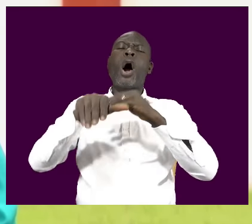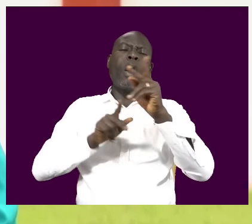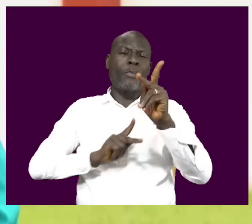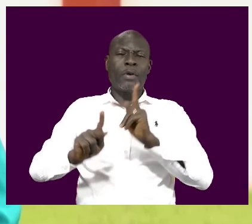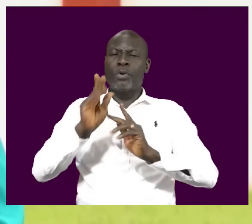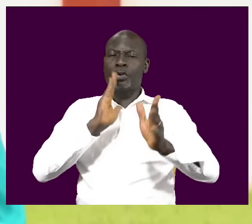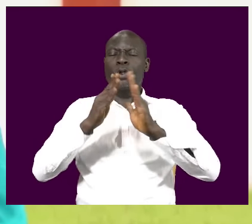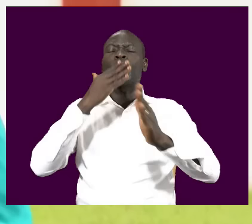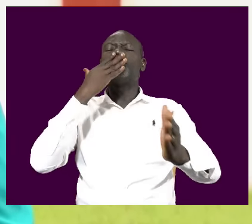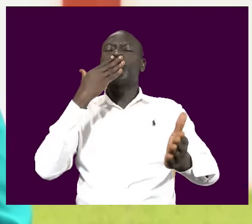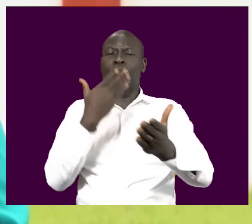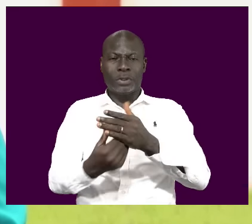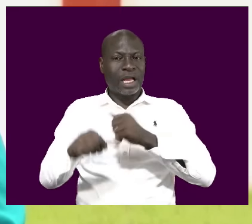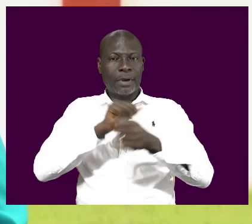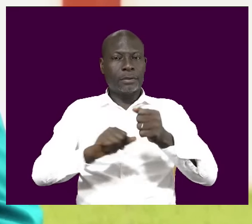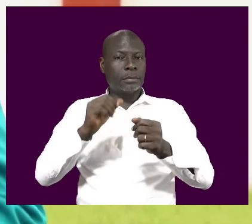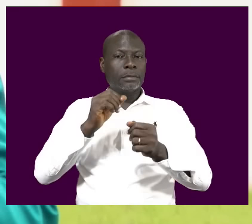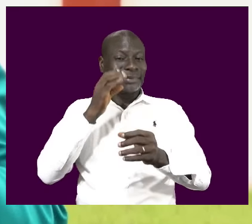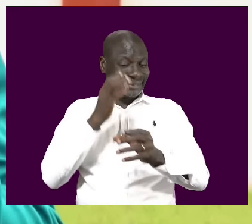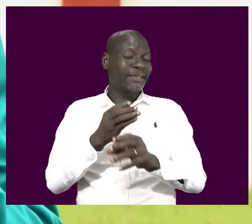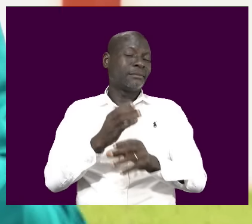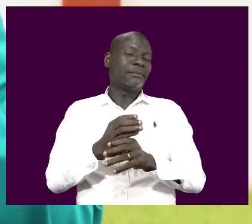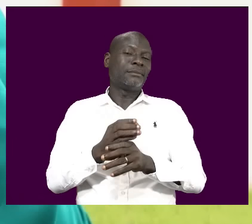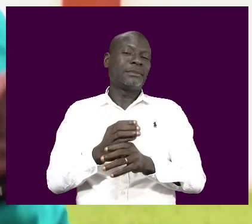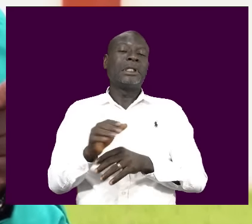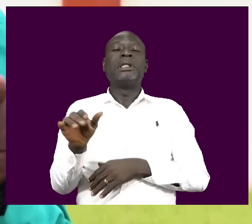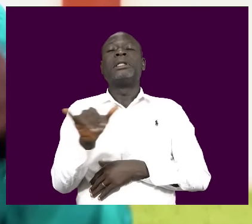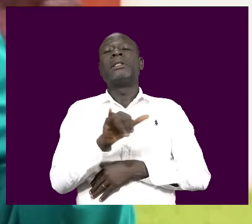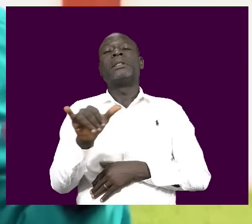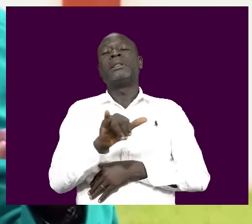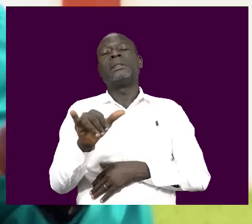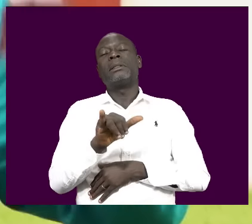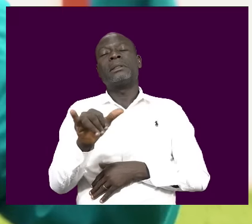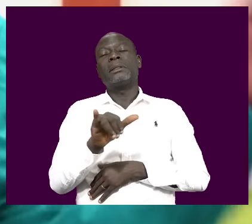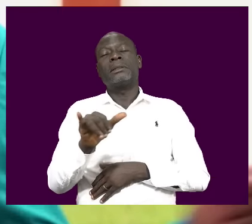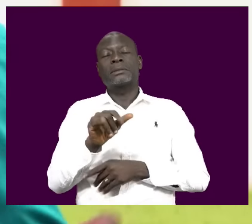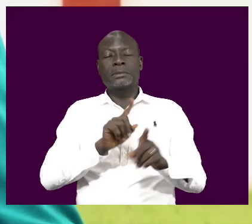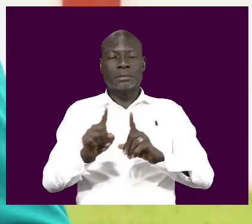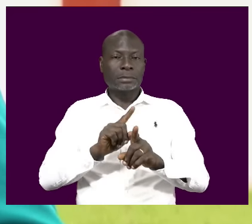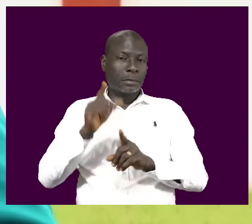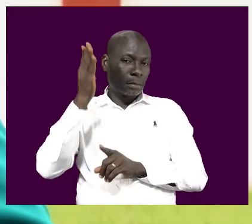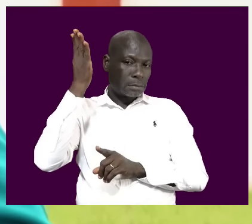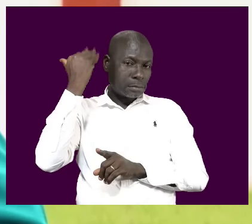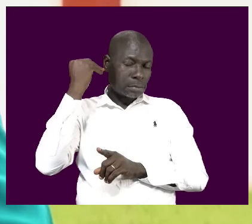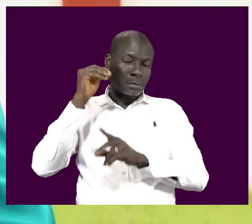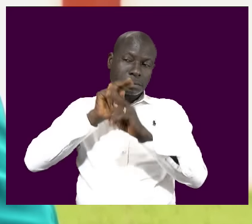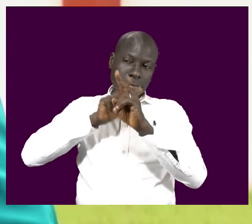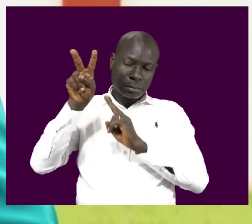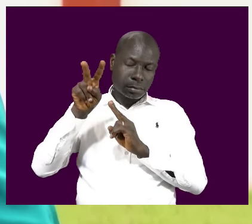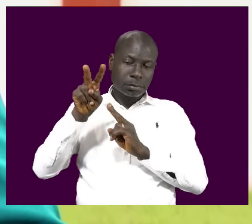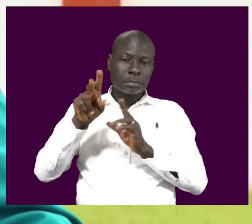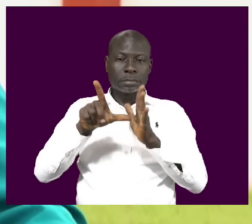asempa munwie na sa na odi ye adifo atrofo no. Luke